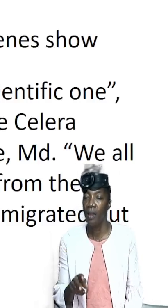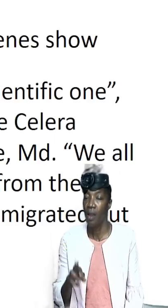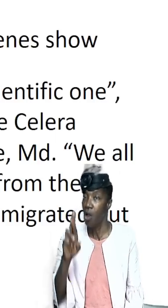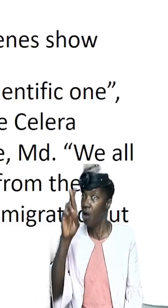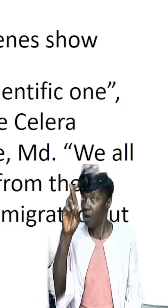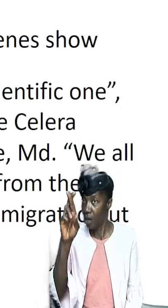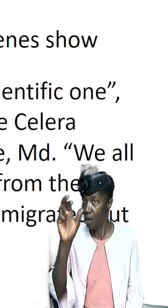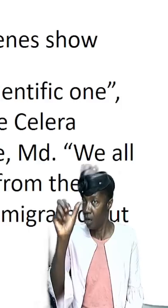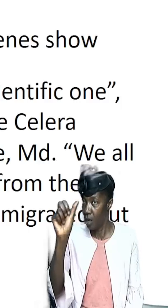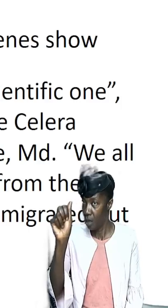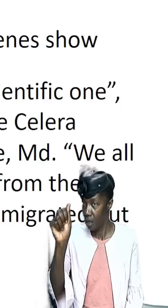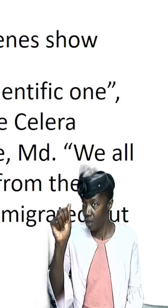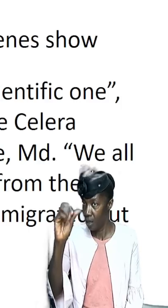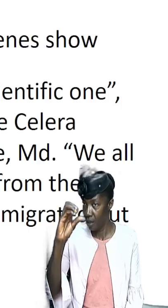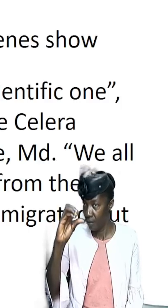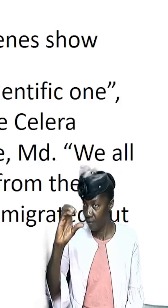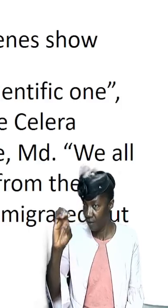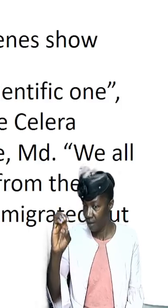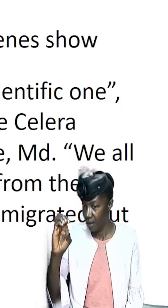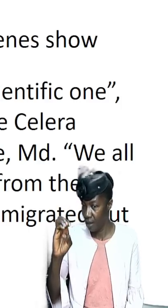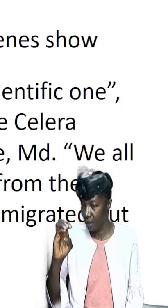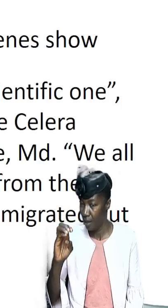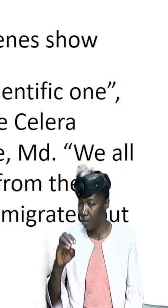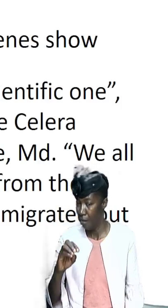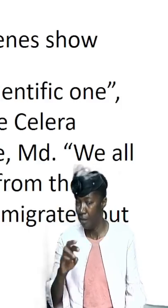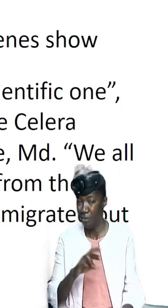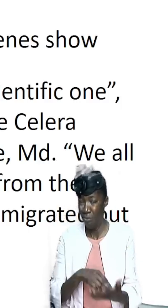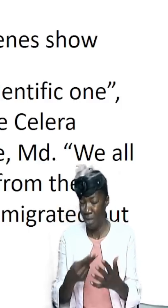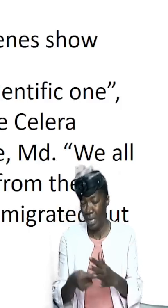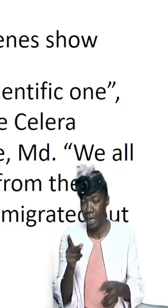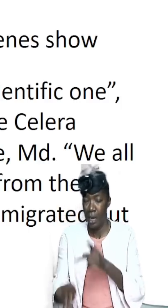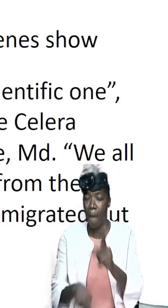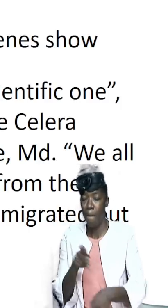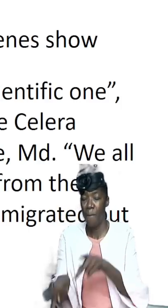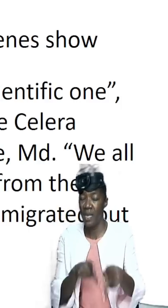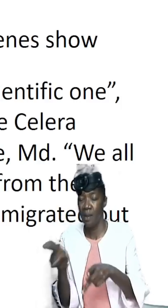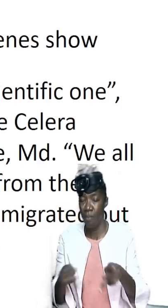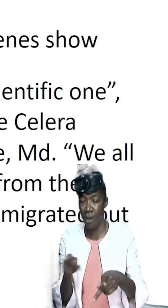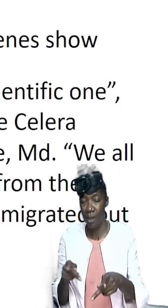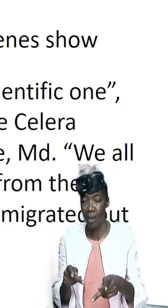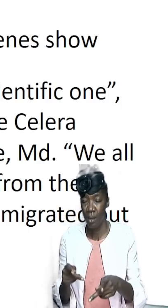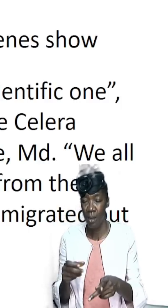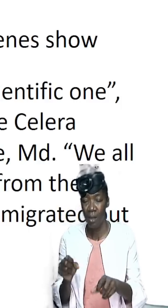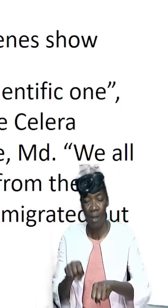a social concept. It is not a scientific one.